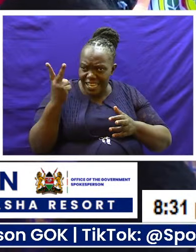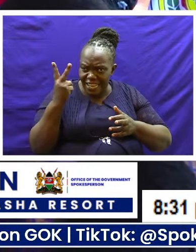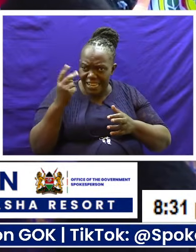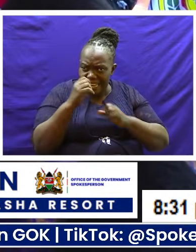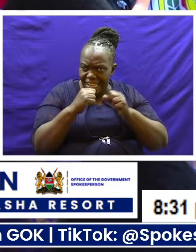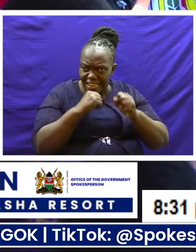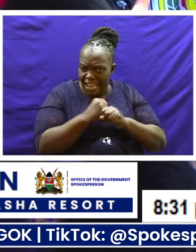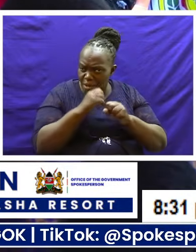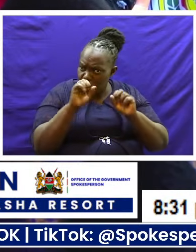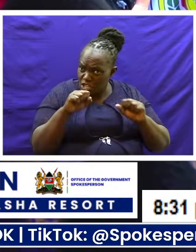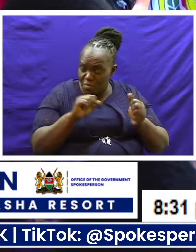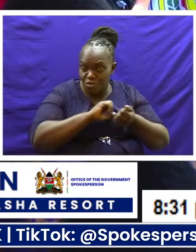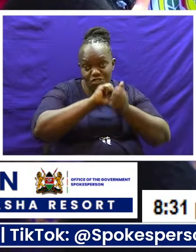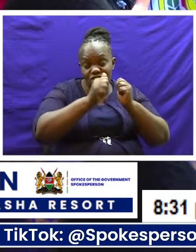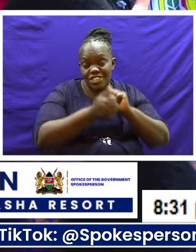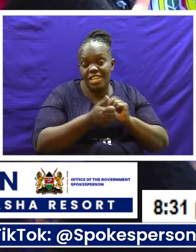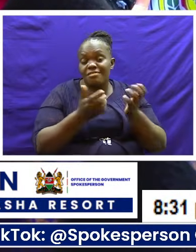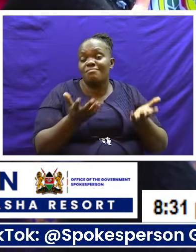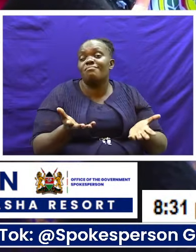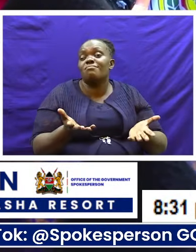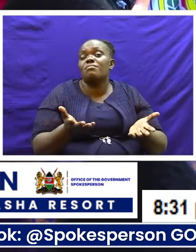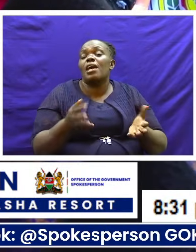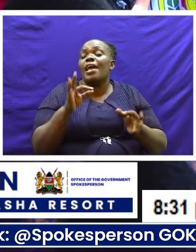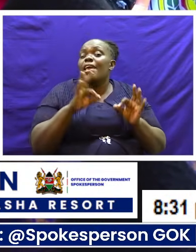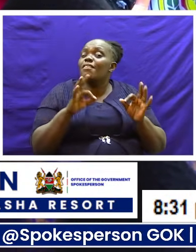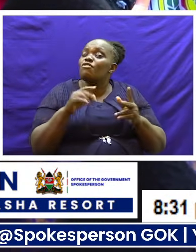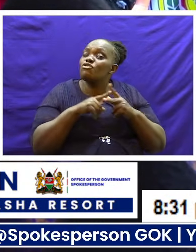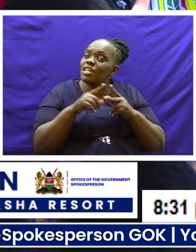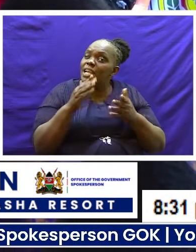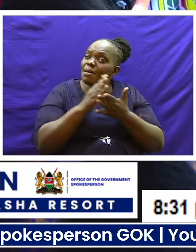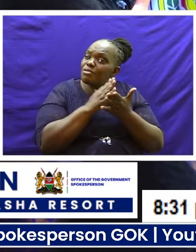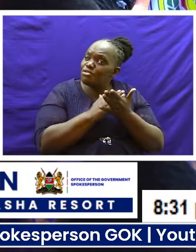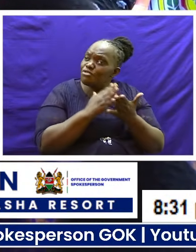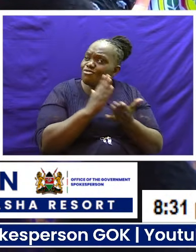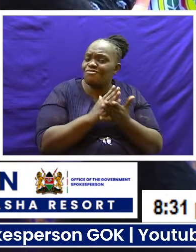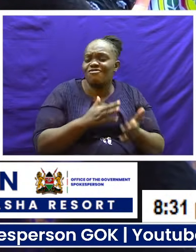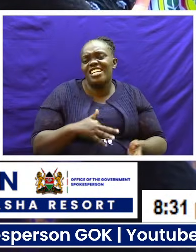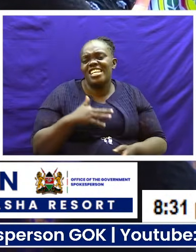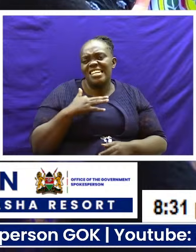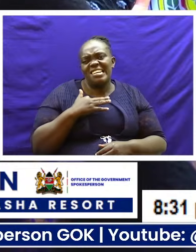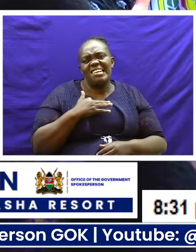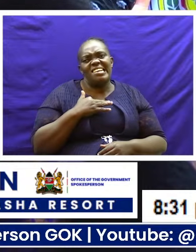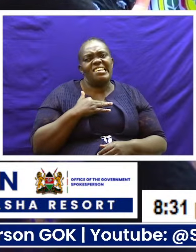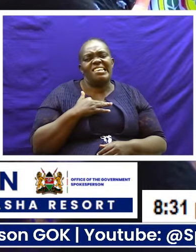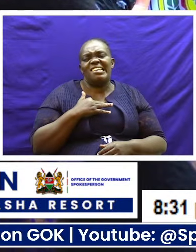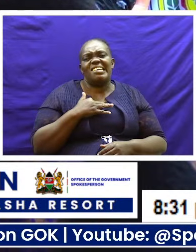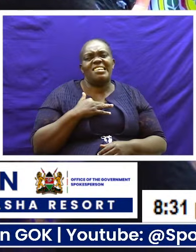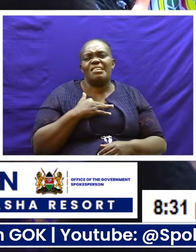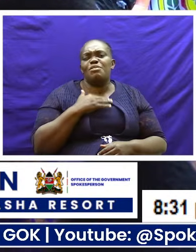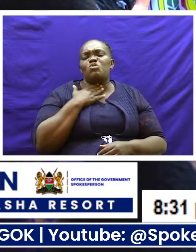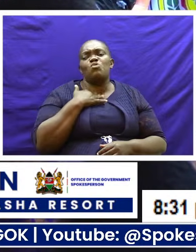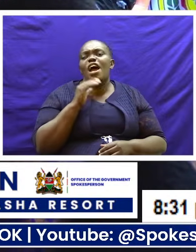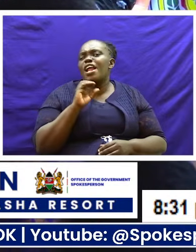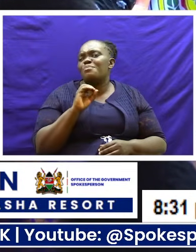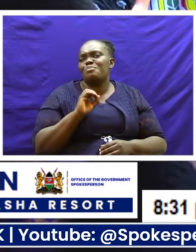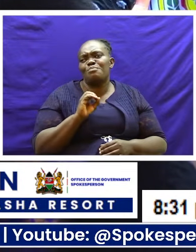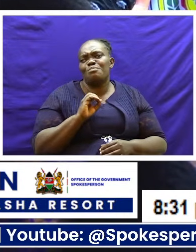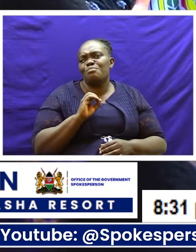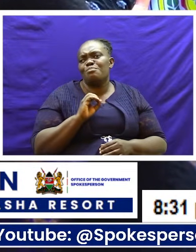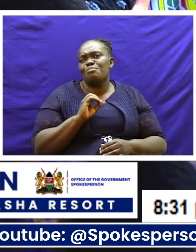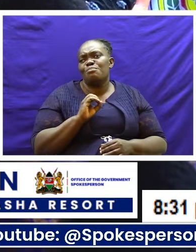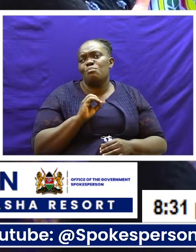the 2nd year. If you start a program and you really feel... It's not ile ulikuwa unataka?